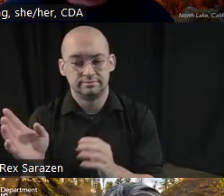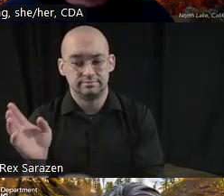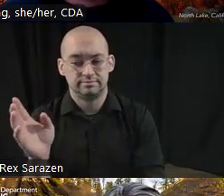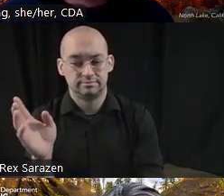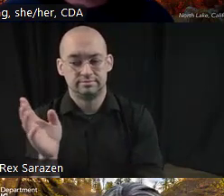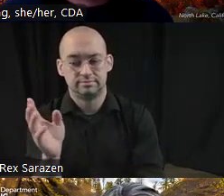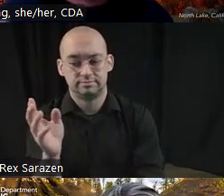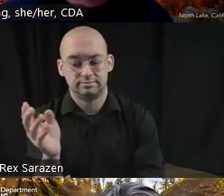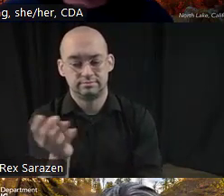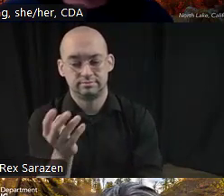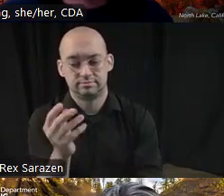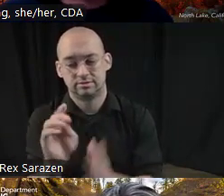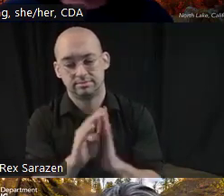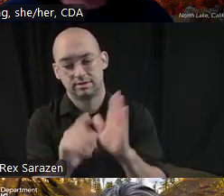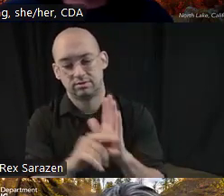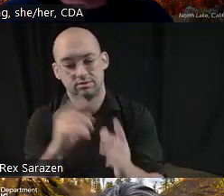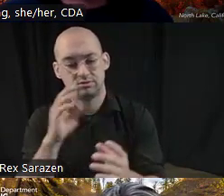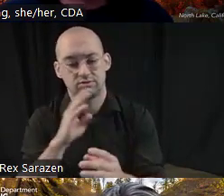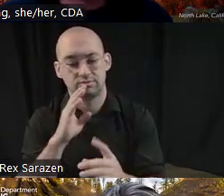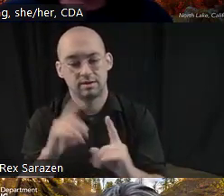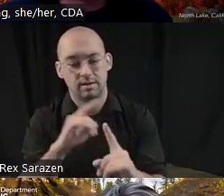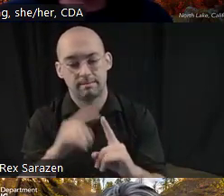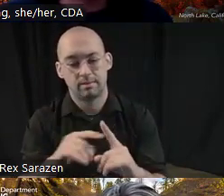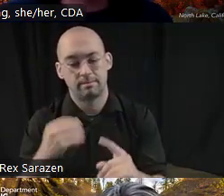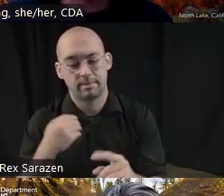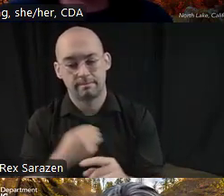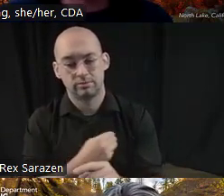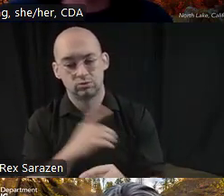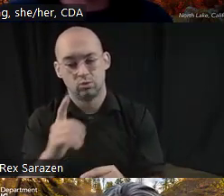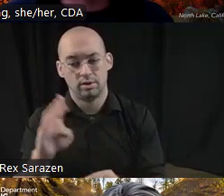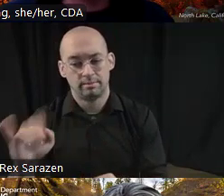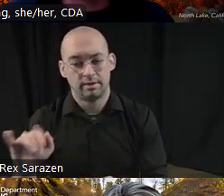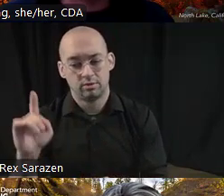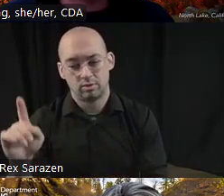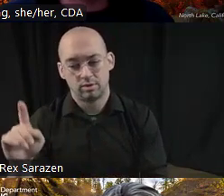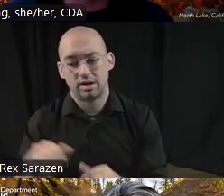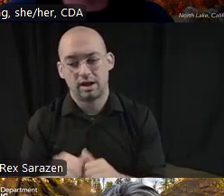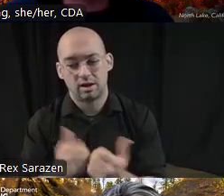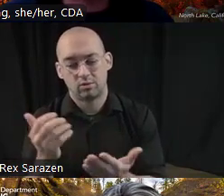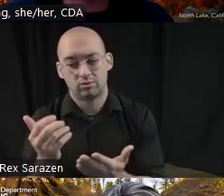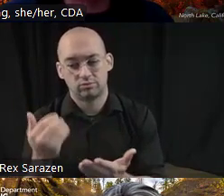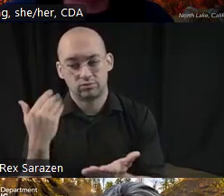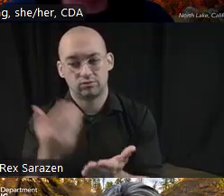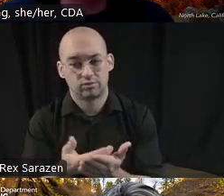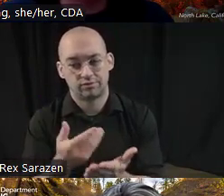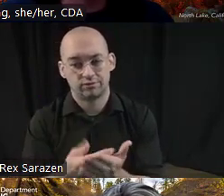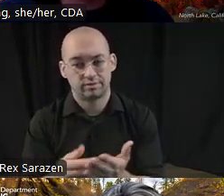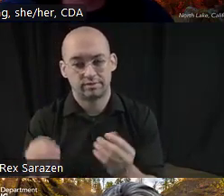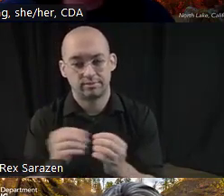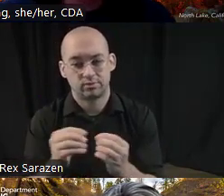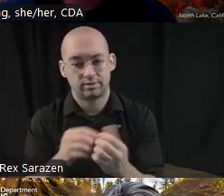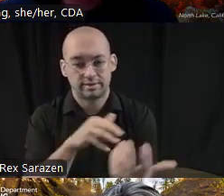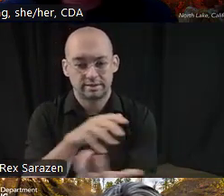on the back end, kind of talking with the members one-on-one to see how we can get them to be more engaged in